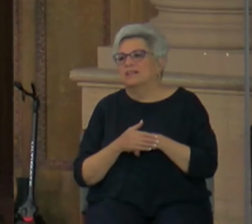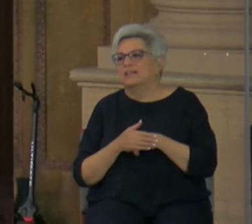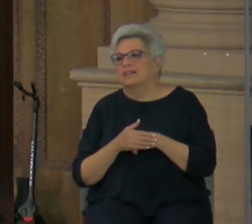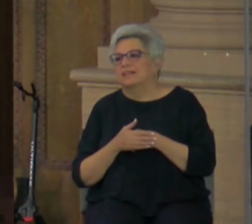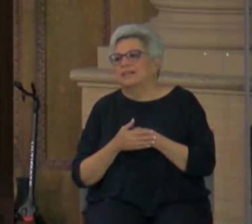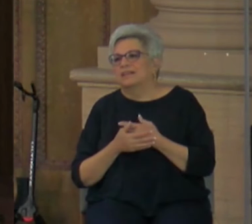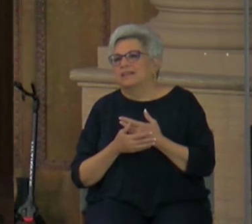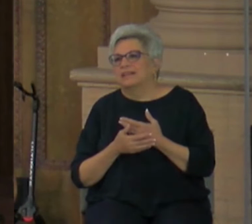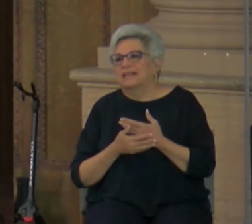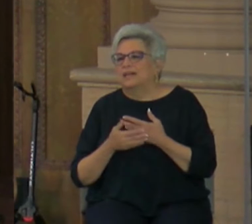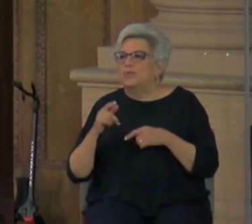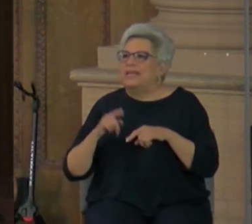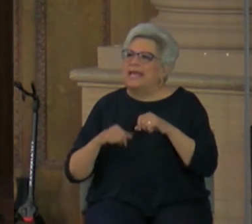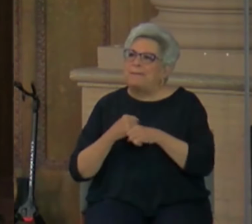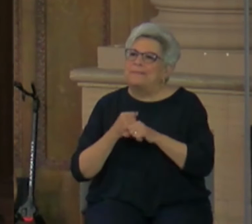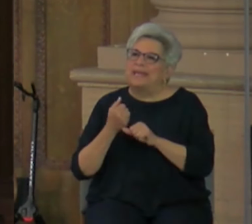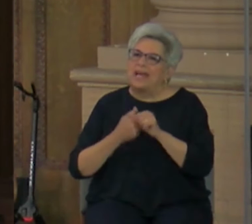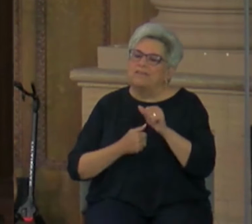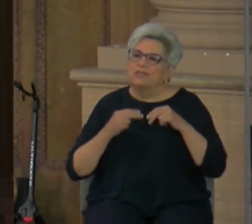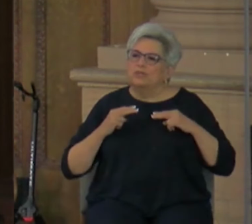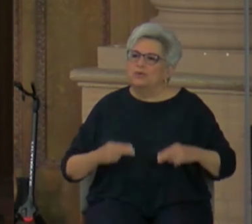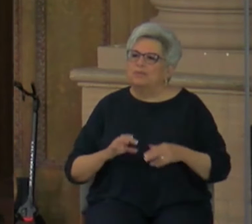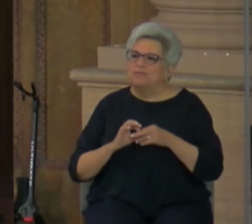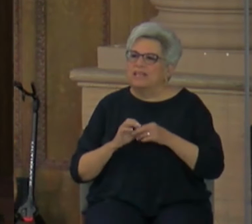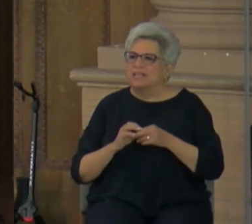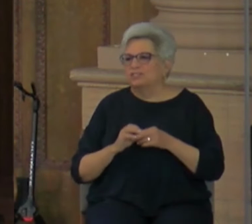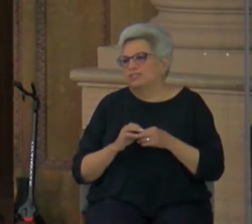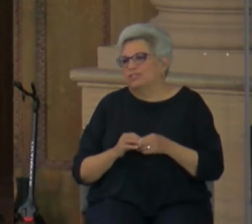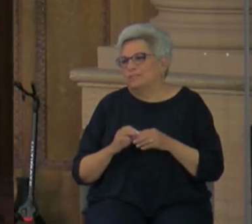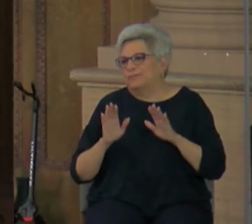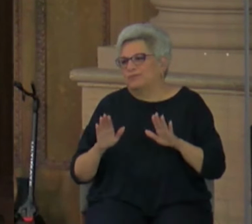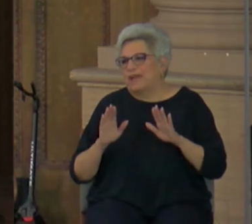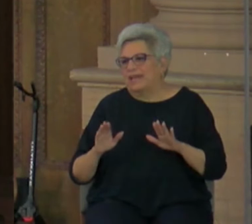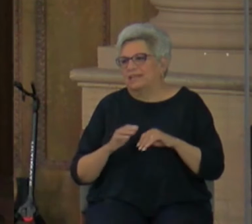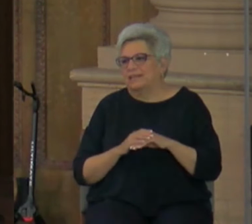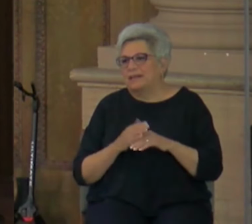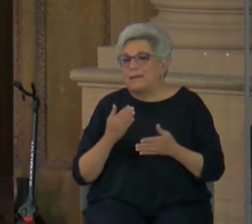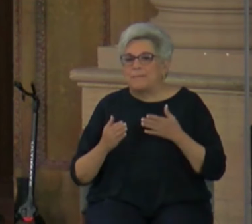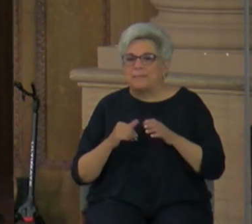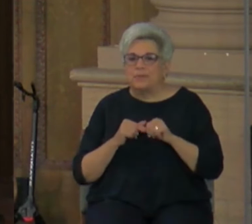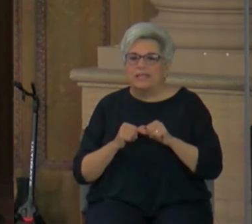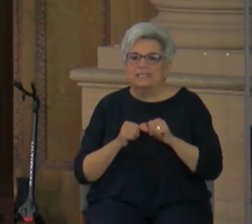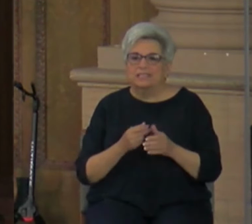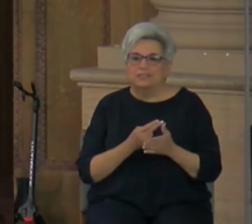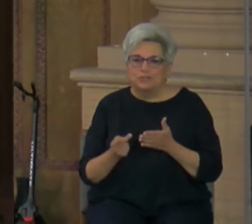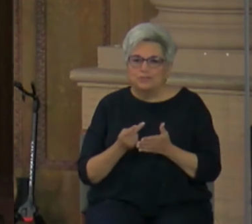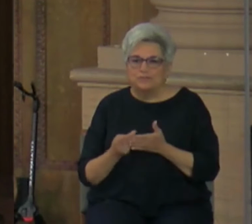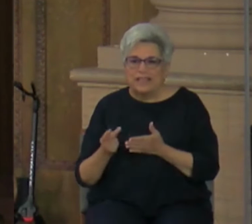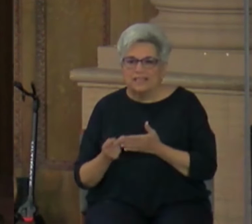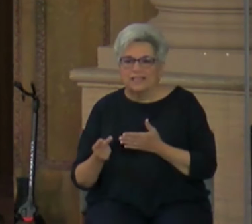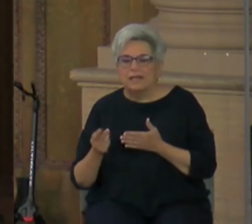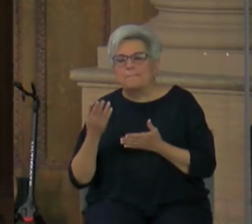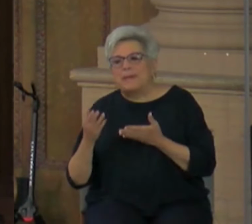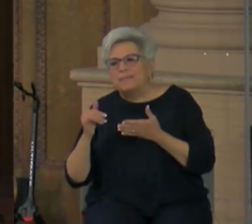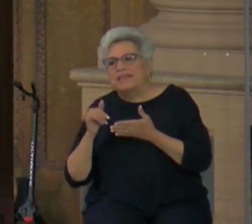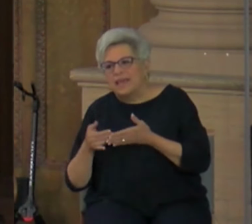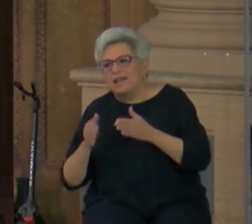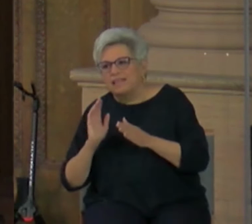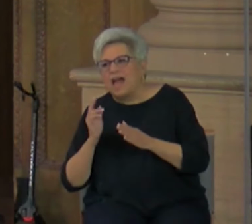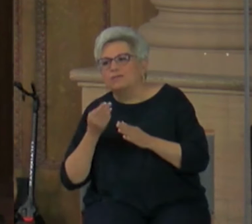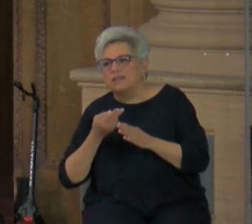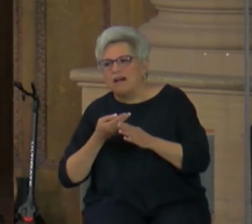of our relationships thrive, maybe our continued failure in all of those categories is God's grace to continually allow us to push our